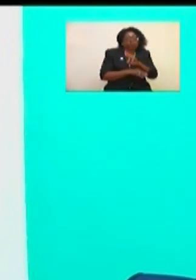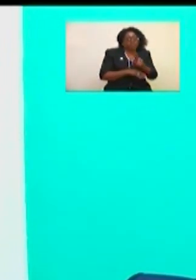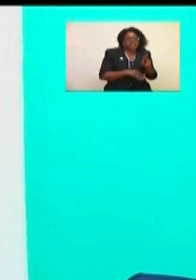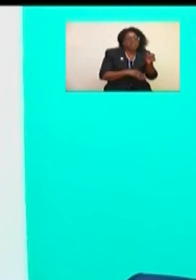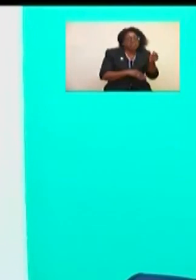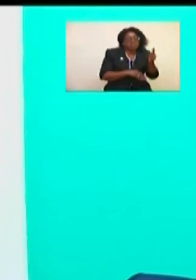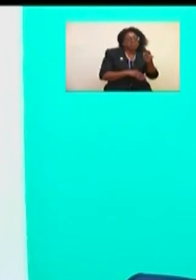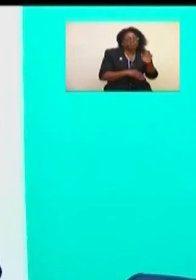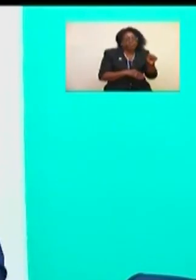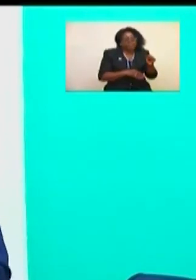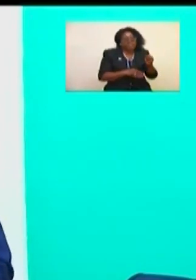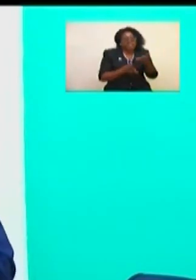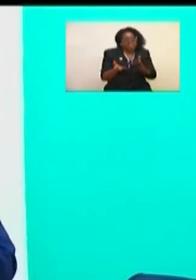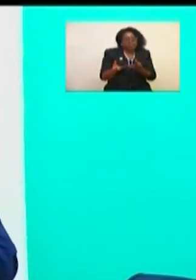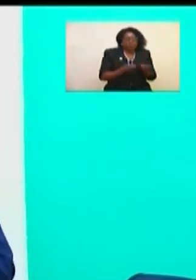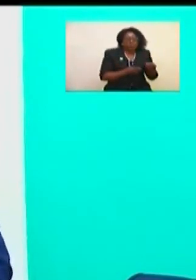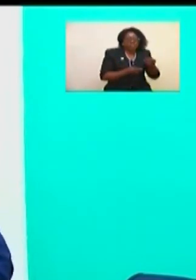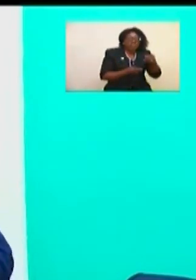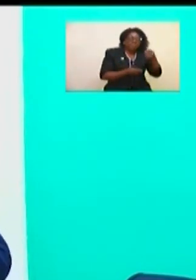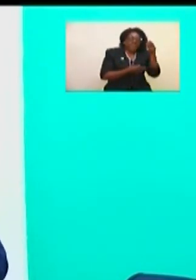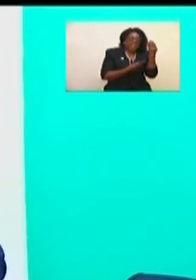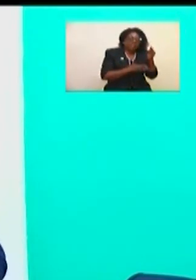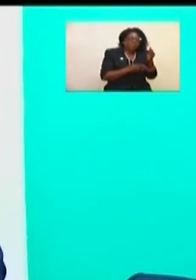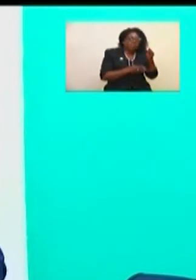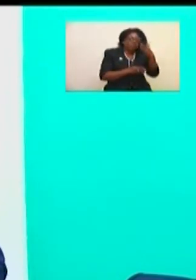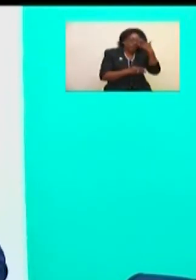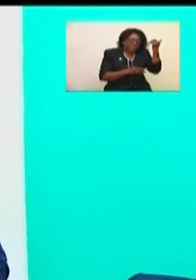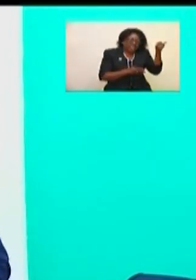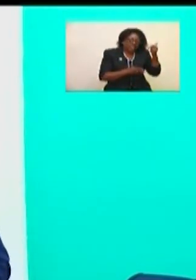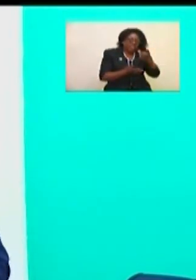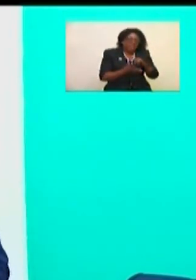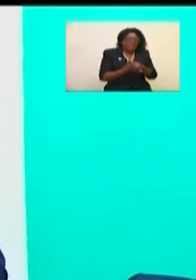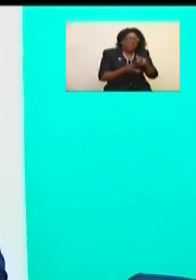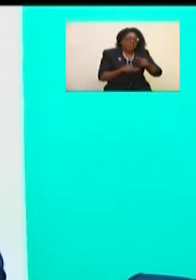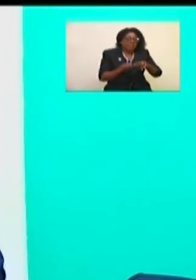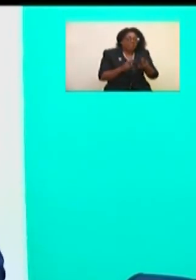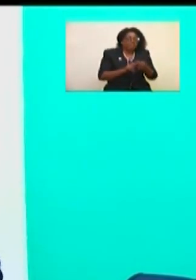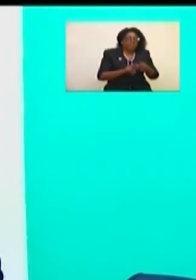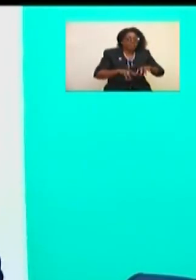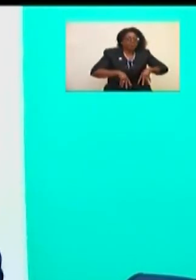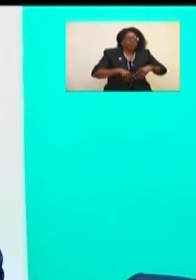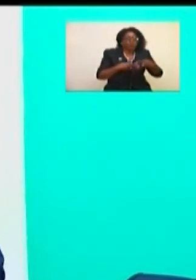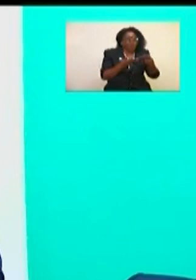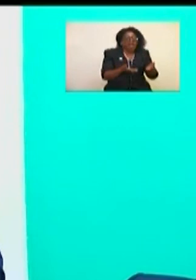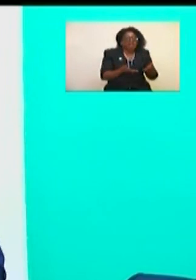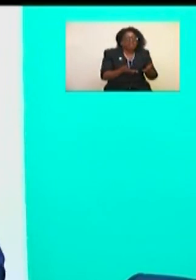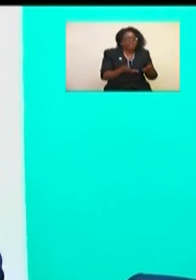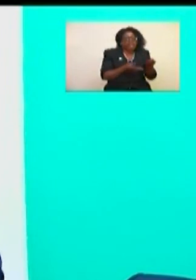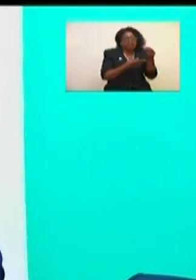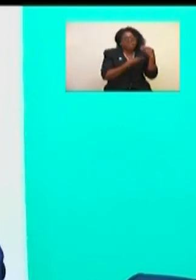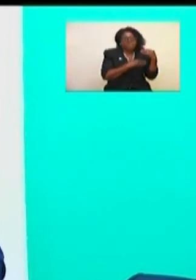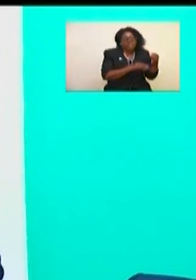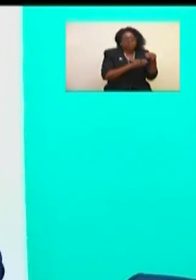numbers provided by the Ministry of Finance for the period ending September